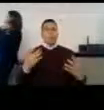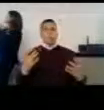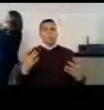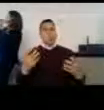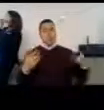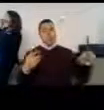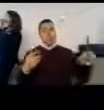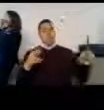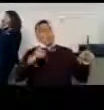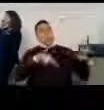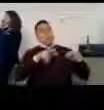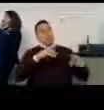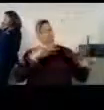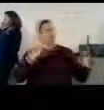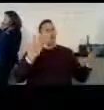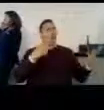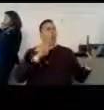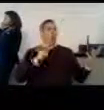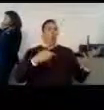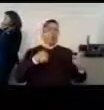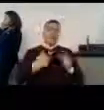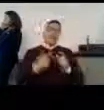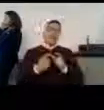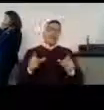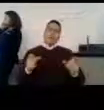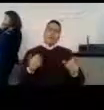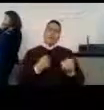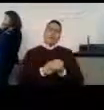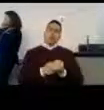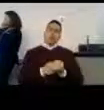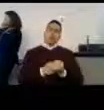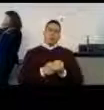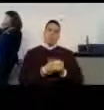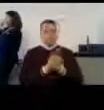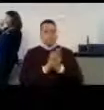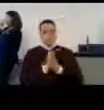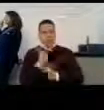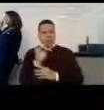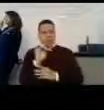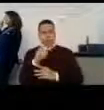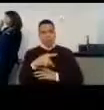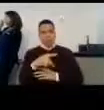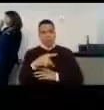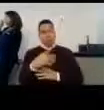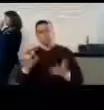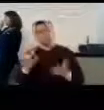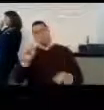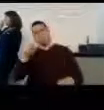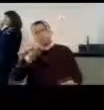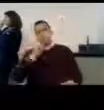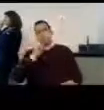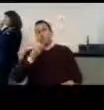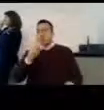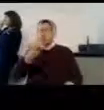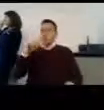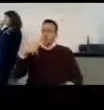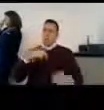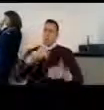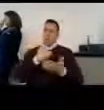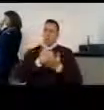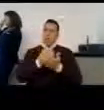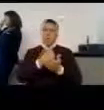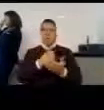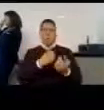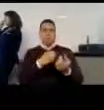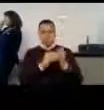right? So they're being diagnosed with needing to have language supports, but coming in with an IEP. And IEPs do protect students, right?